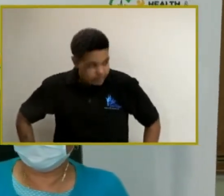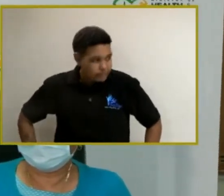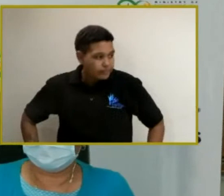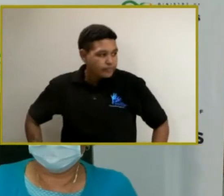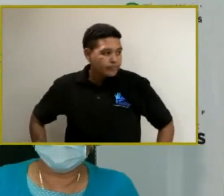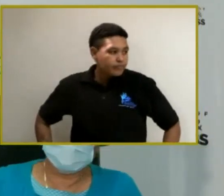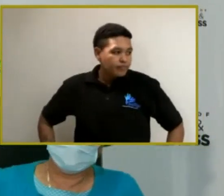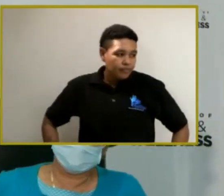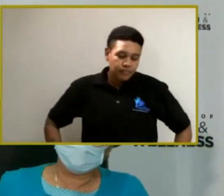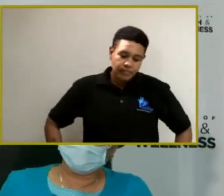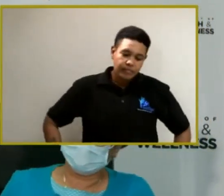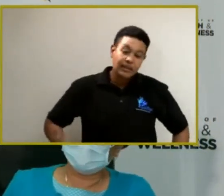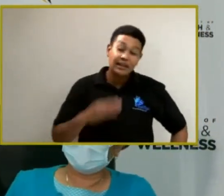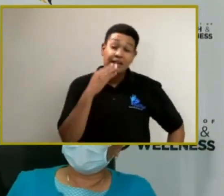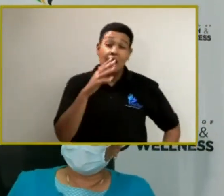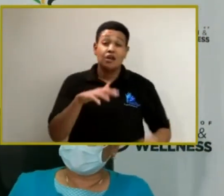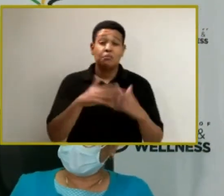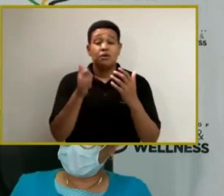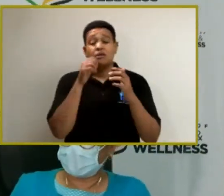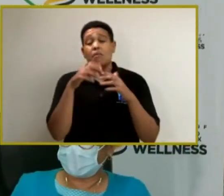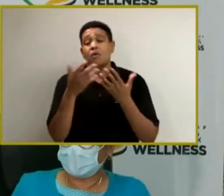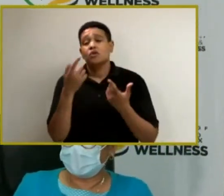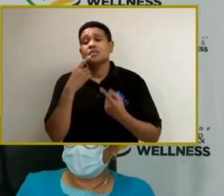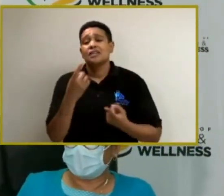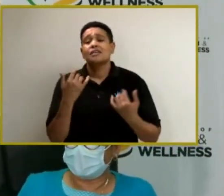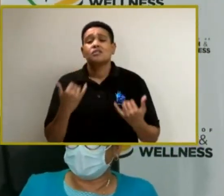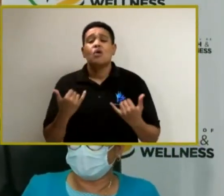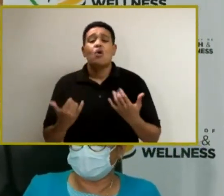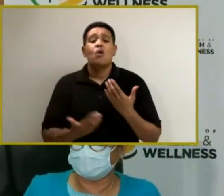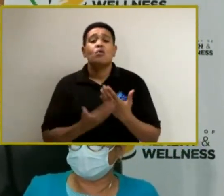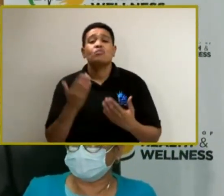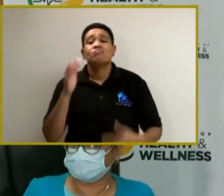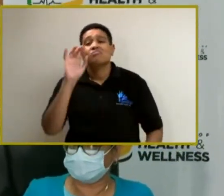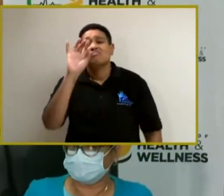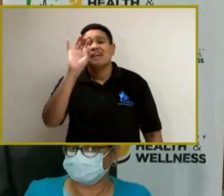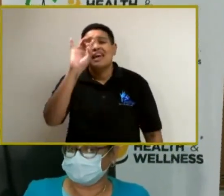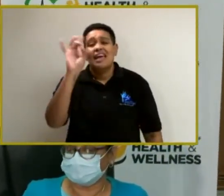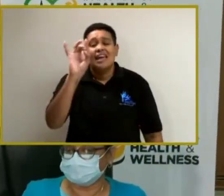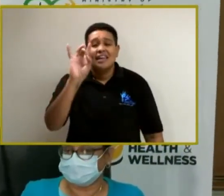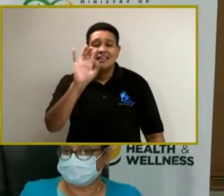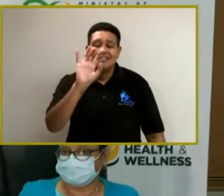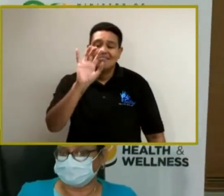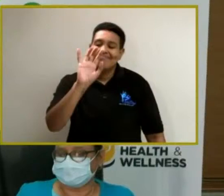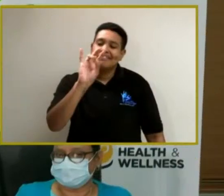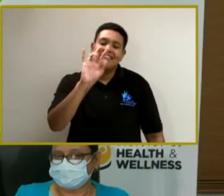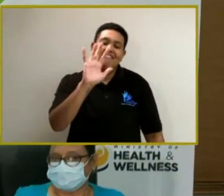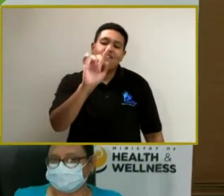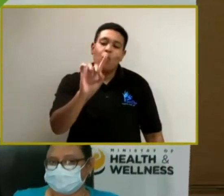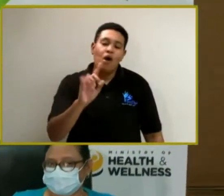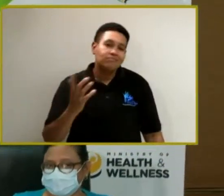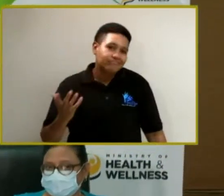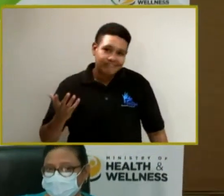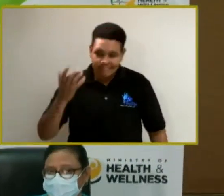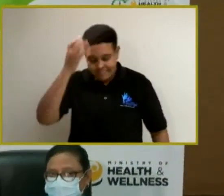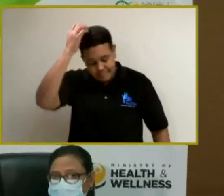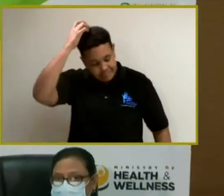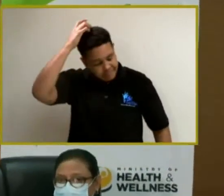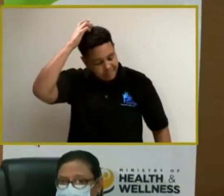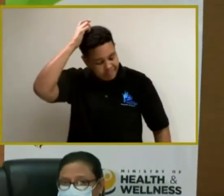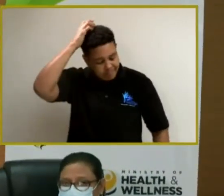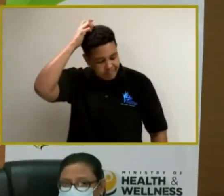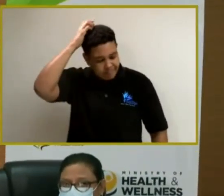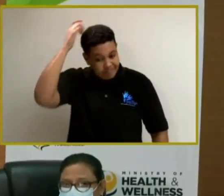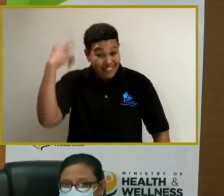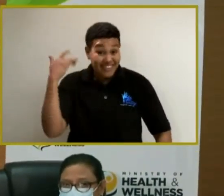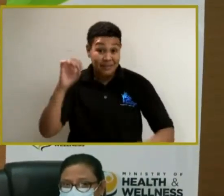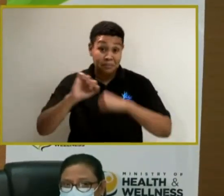Thank you very much. So not much to say. It's now 9 minutes to 8 by my watch. And so I think we've